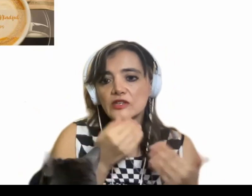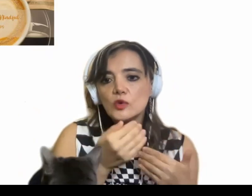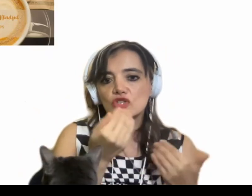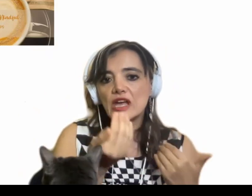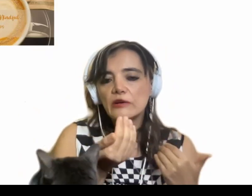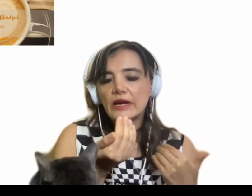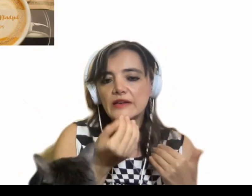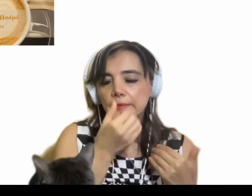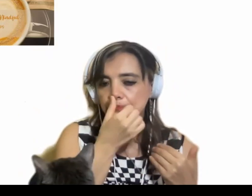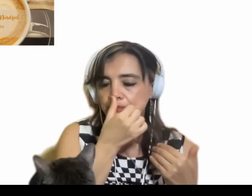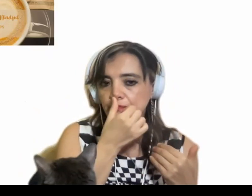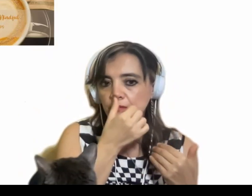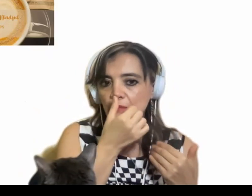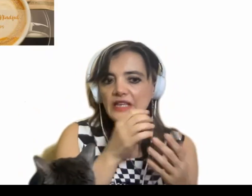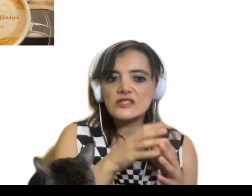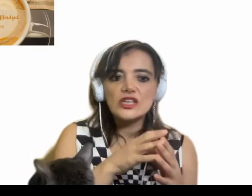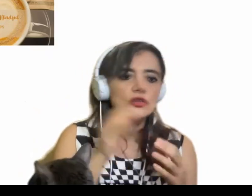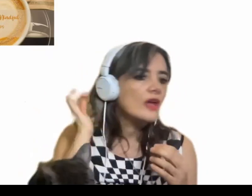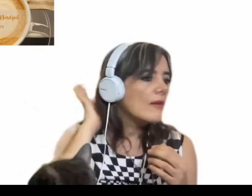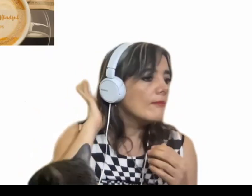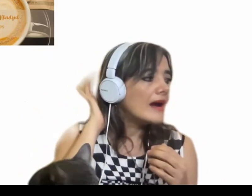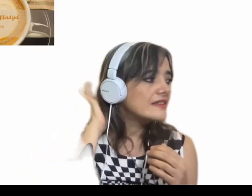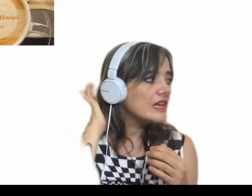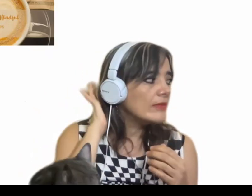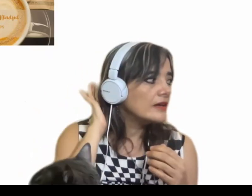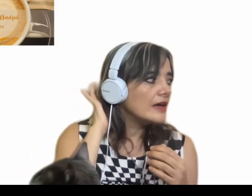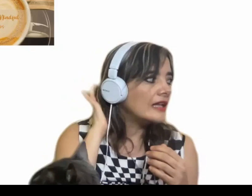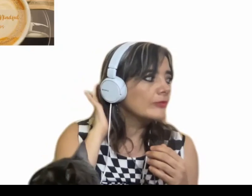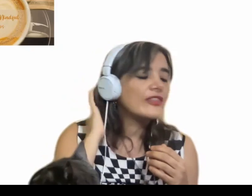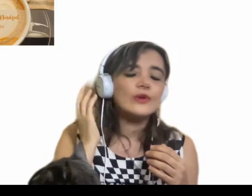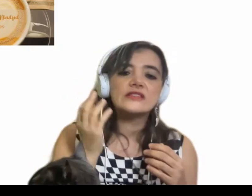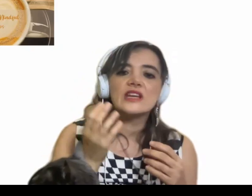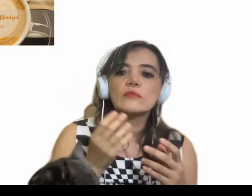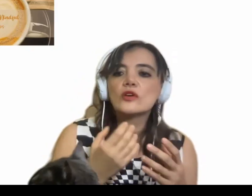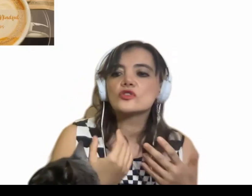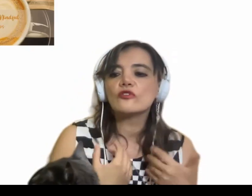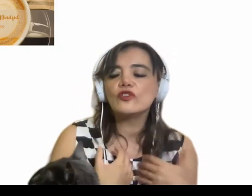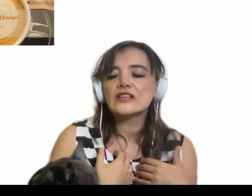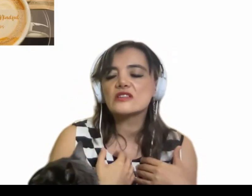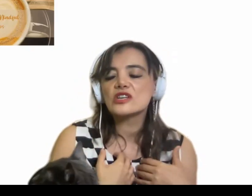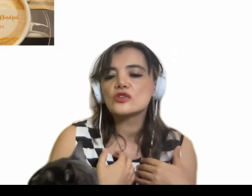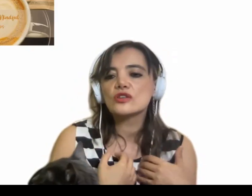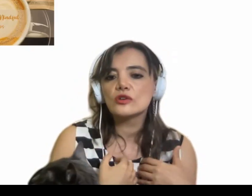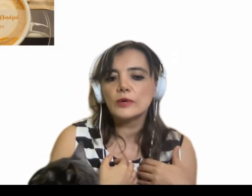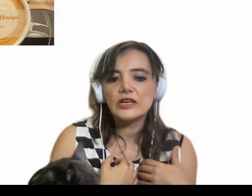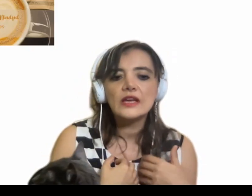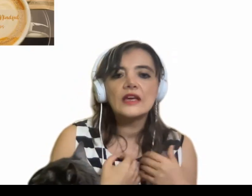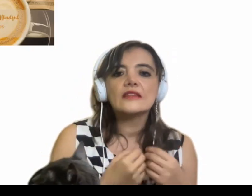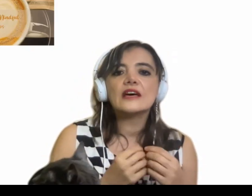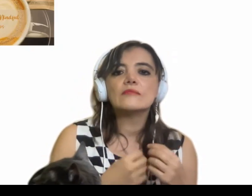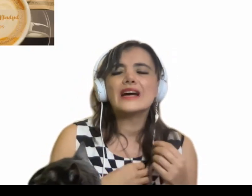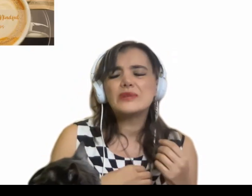are feeling dissociated right now, meditation might seem a little bit threatening because you're feeling sensations in your